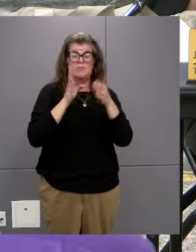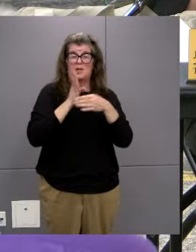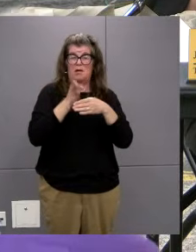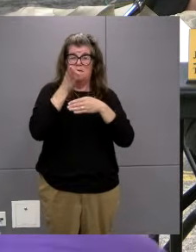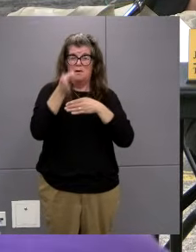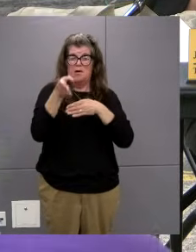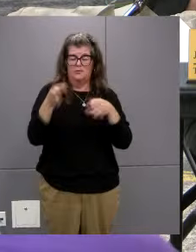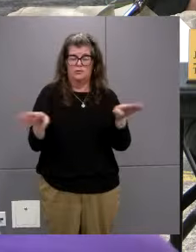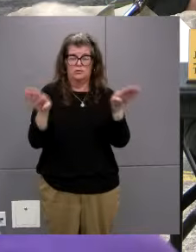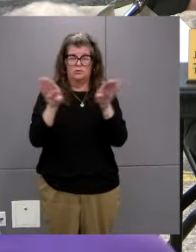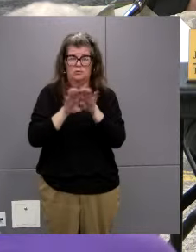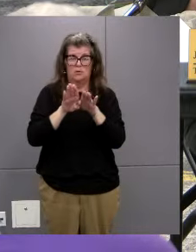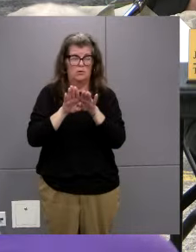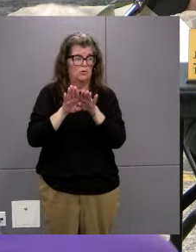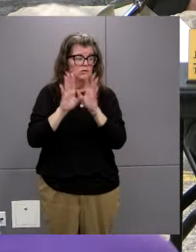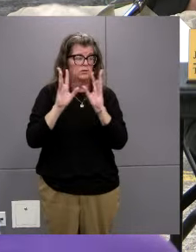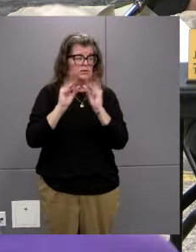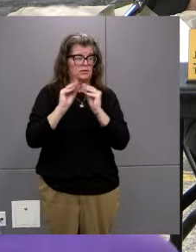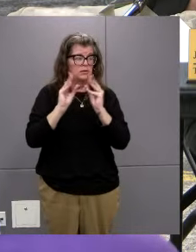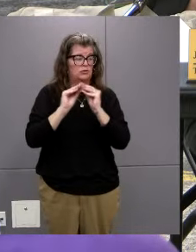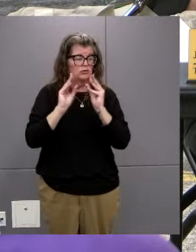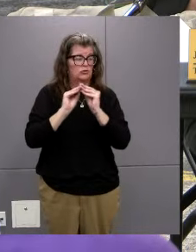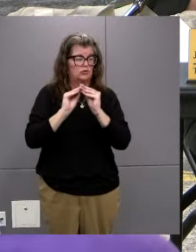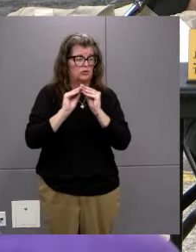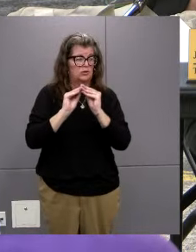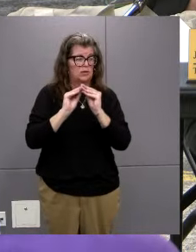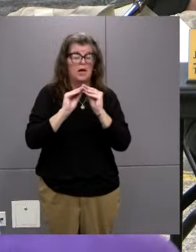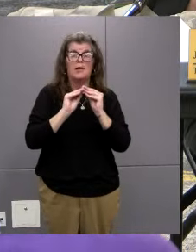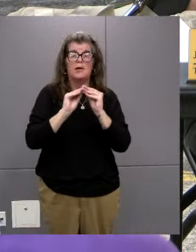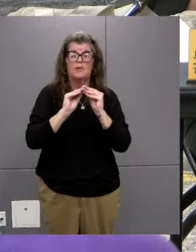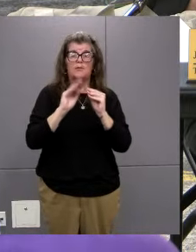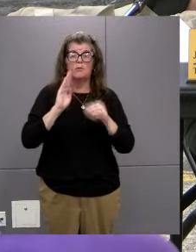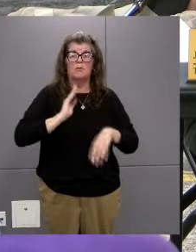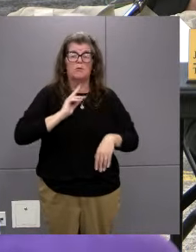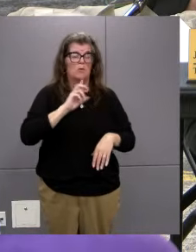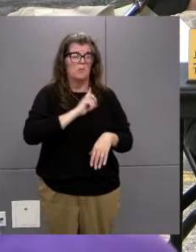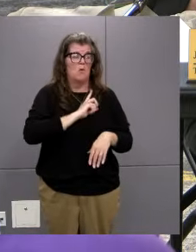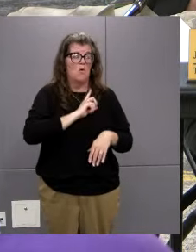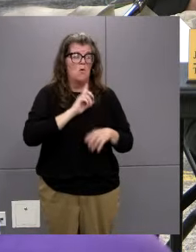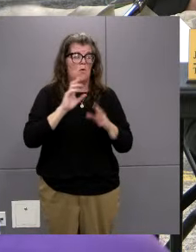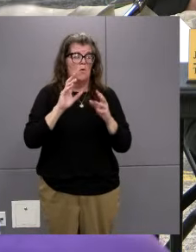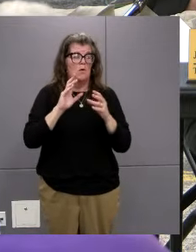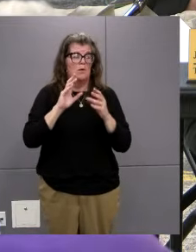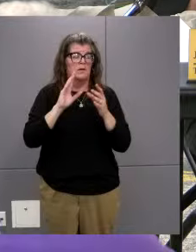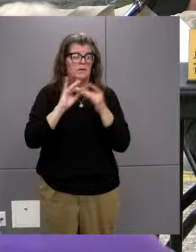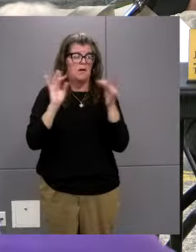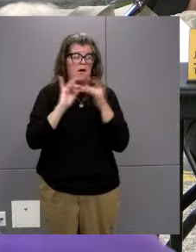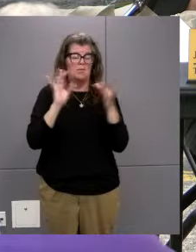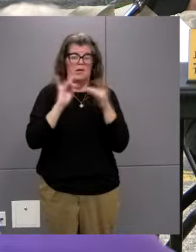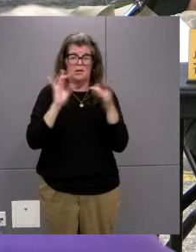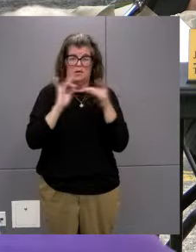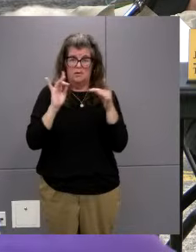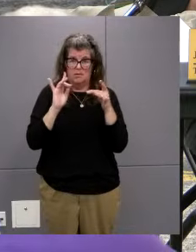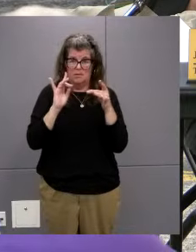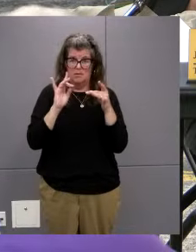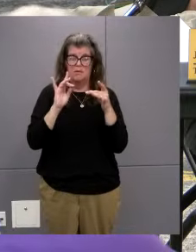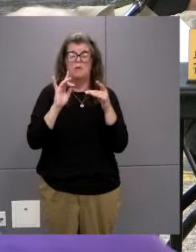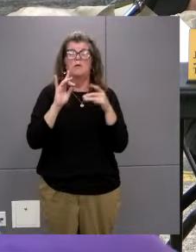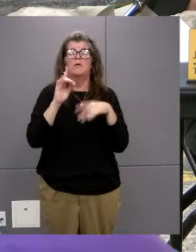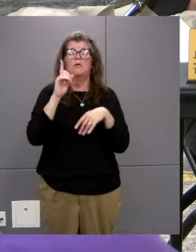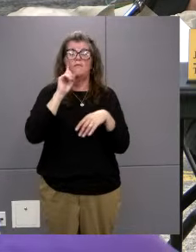session, have a spot in between that and board comment for a possible statement from the board in regards